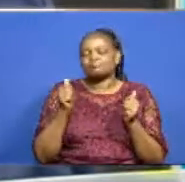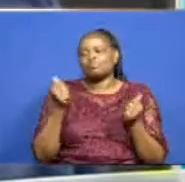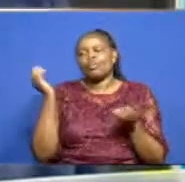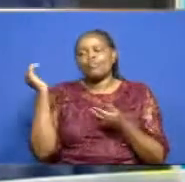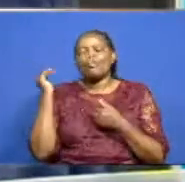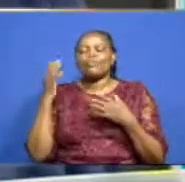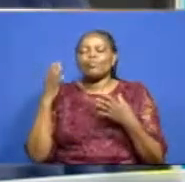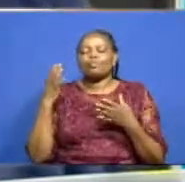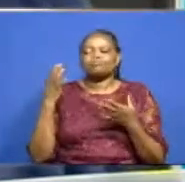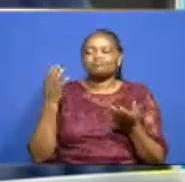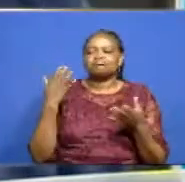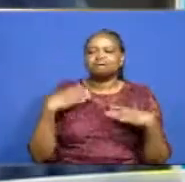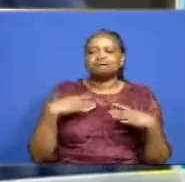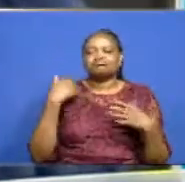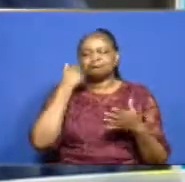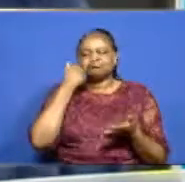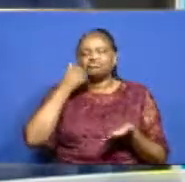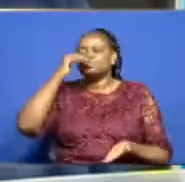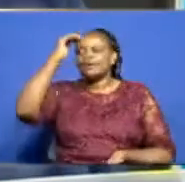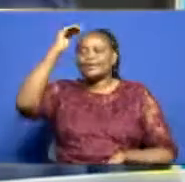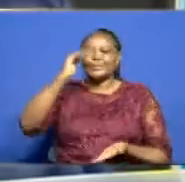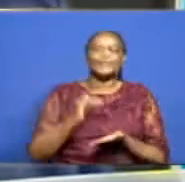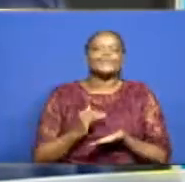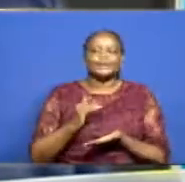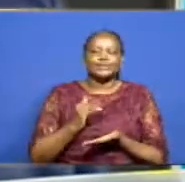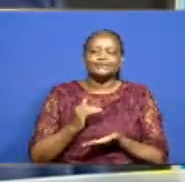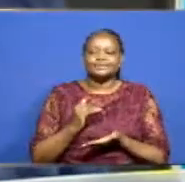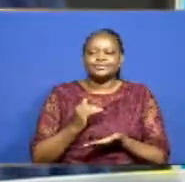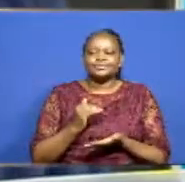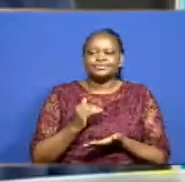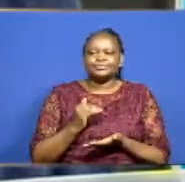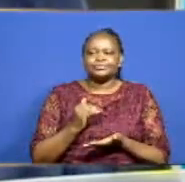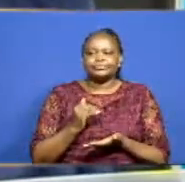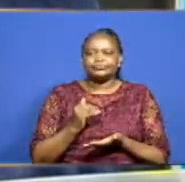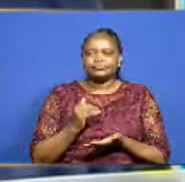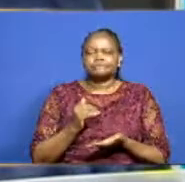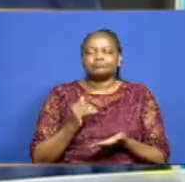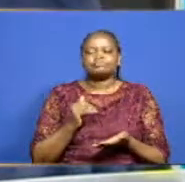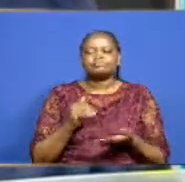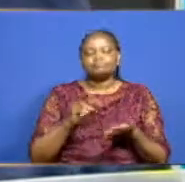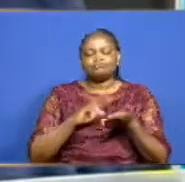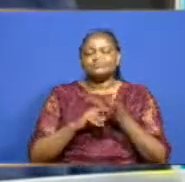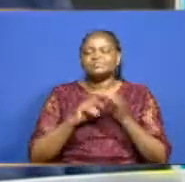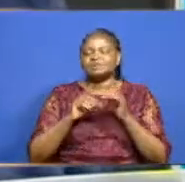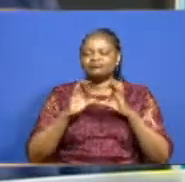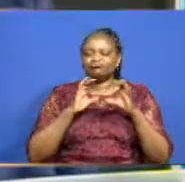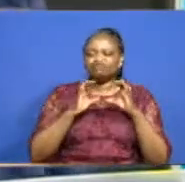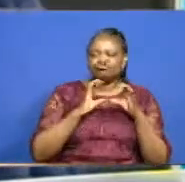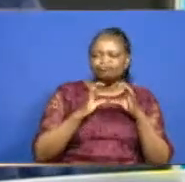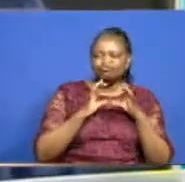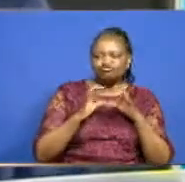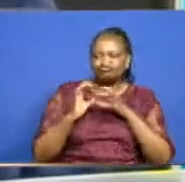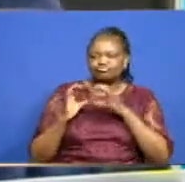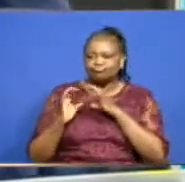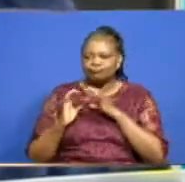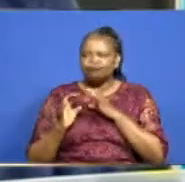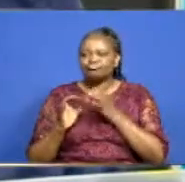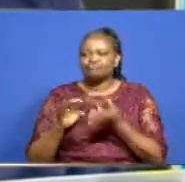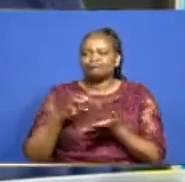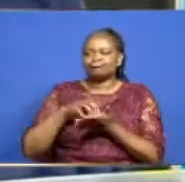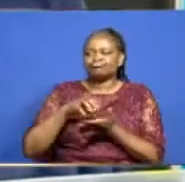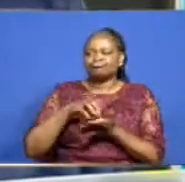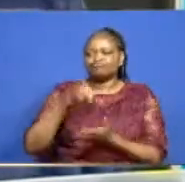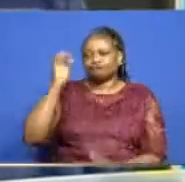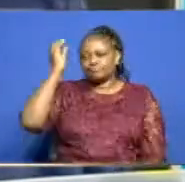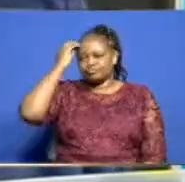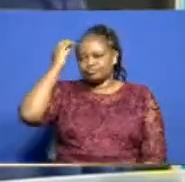of considerations need to be put in place. It's not cast in stone, but a lot of conversations are going to continue. So the status of